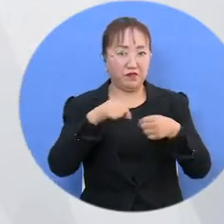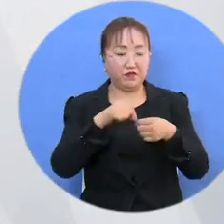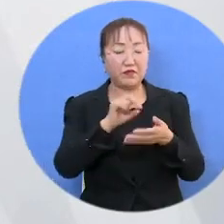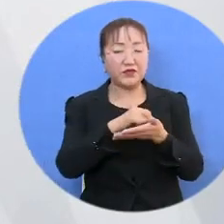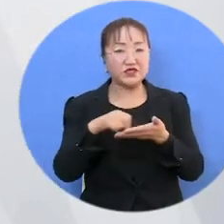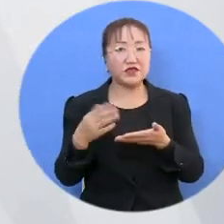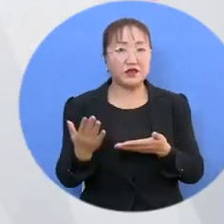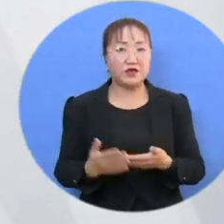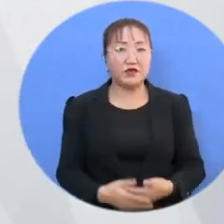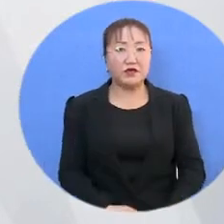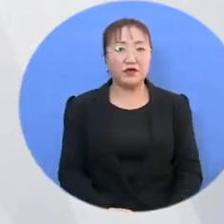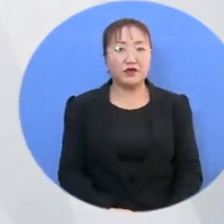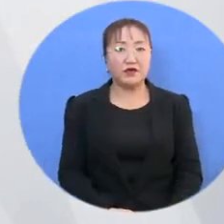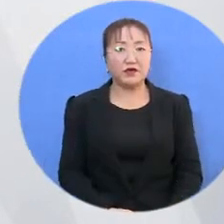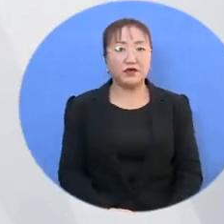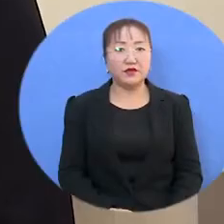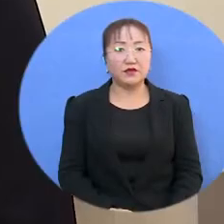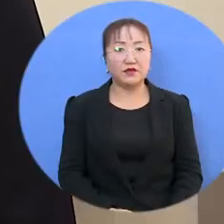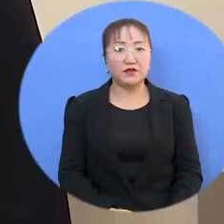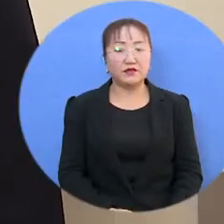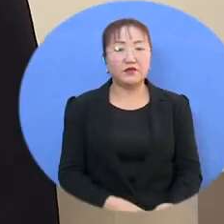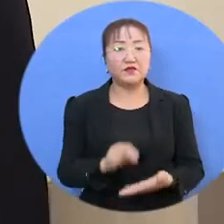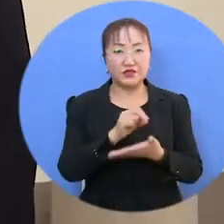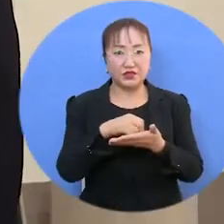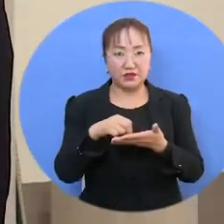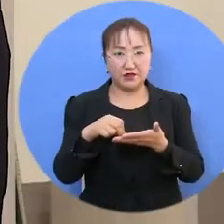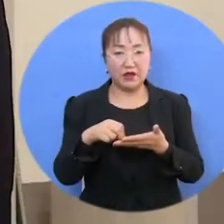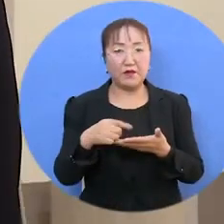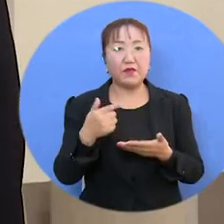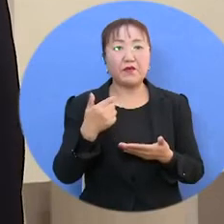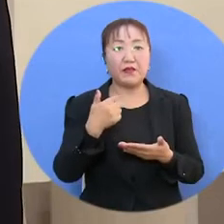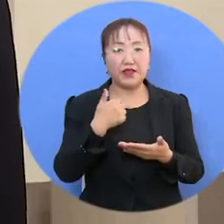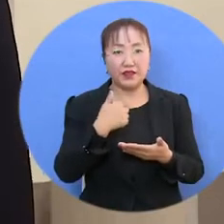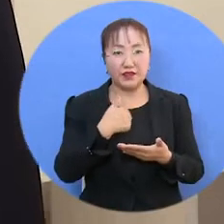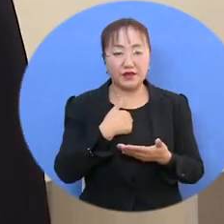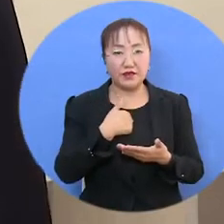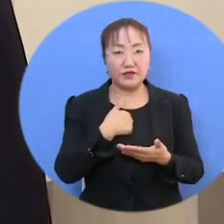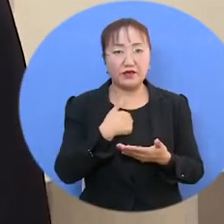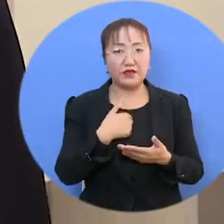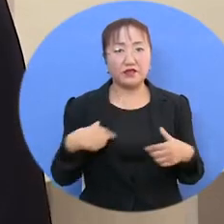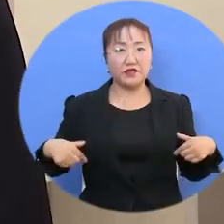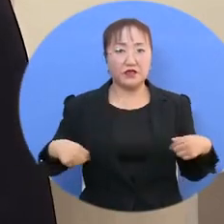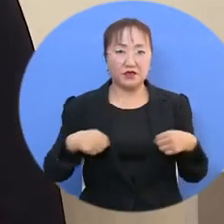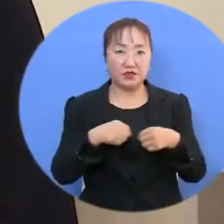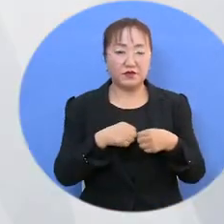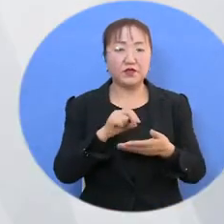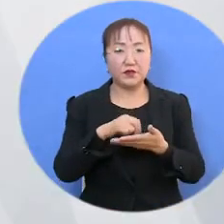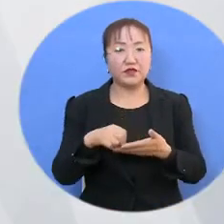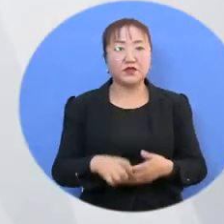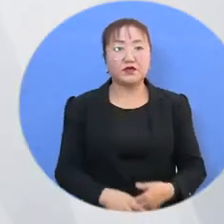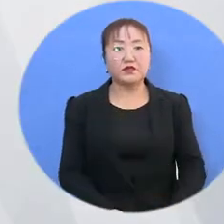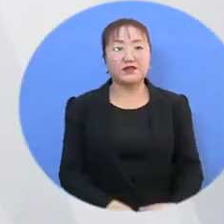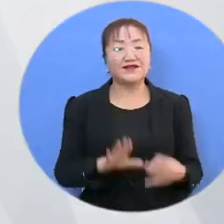notebook. You should write your chest size on your notebook. Okay, next